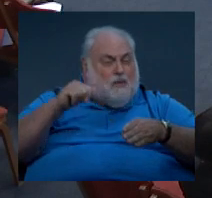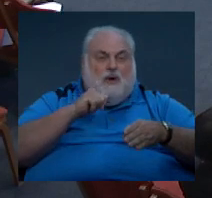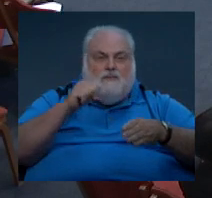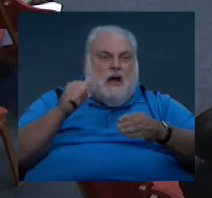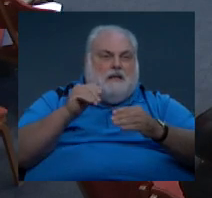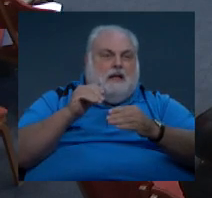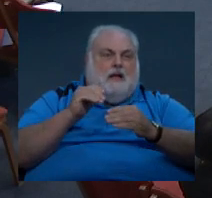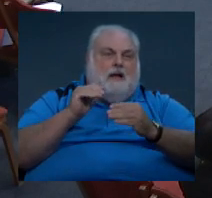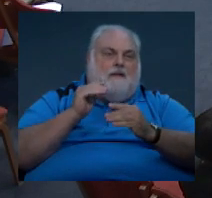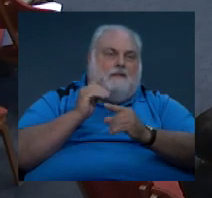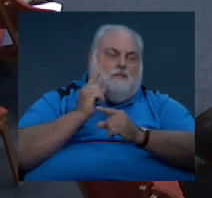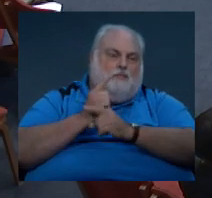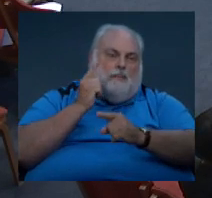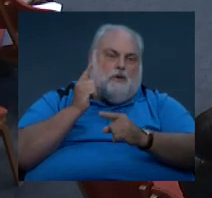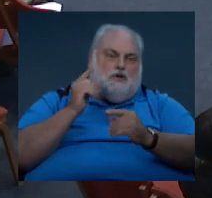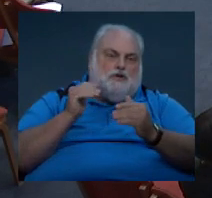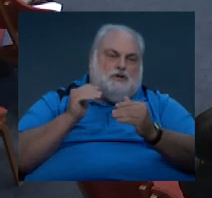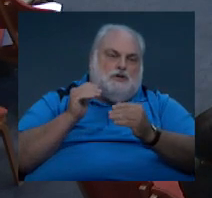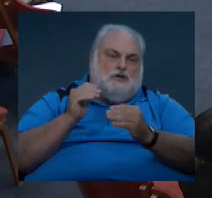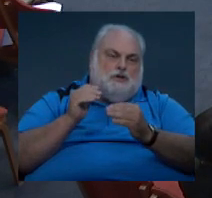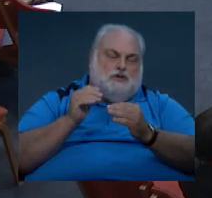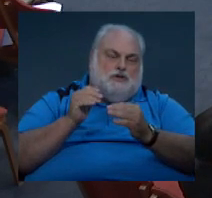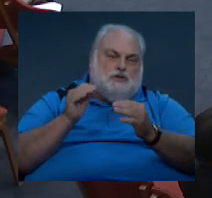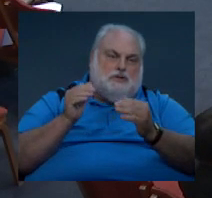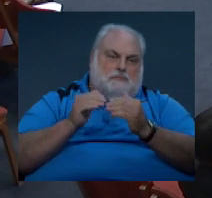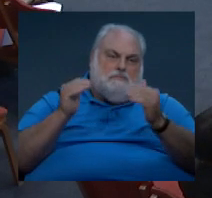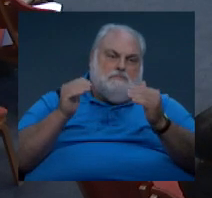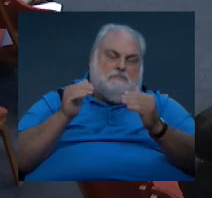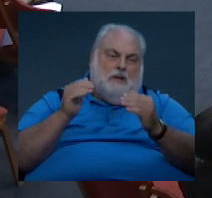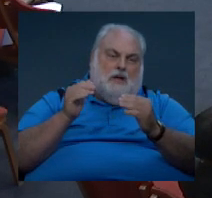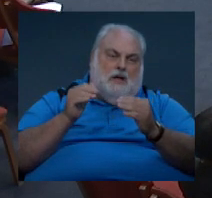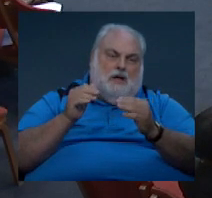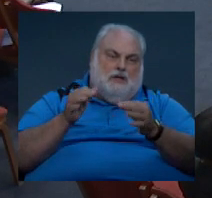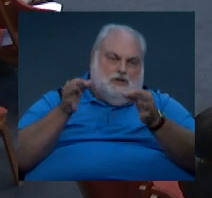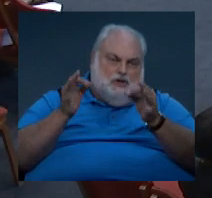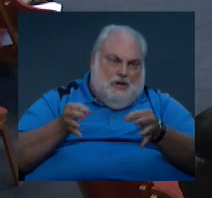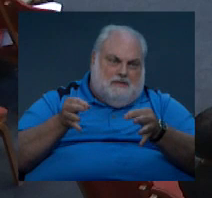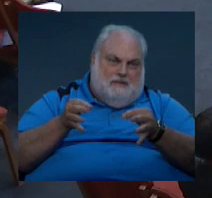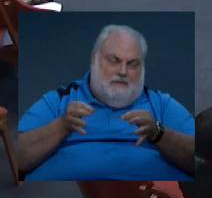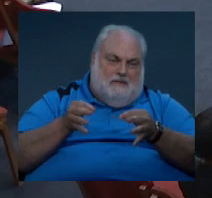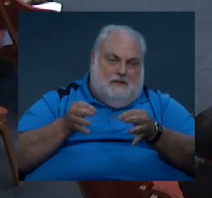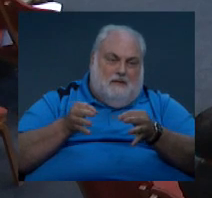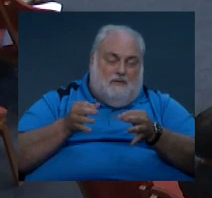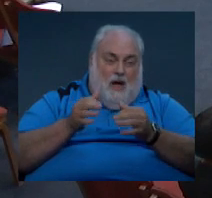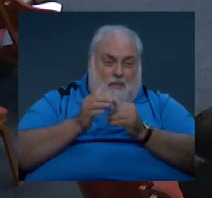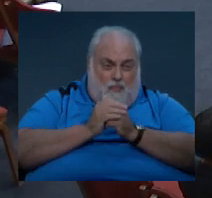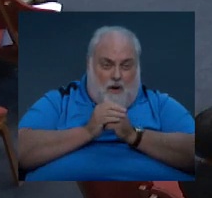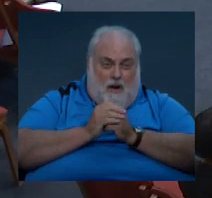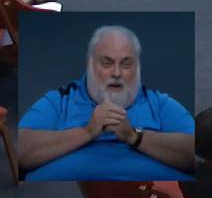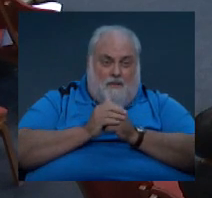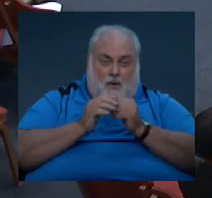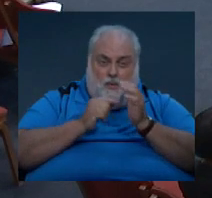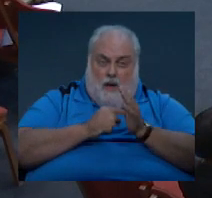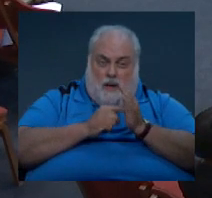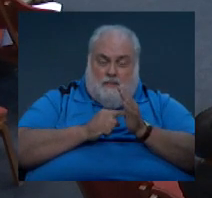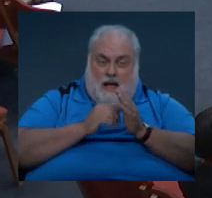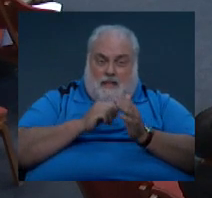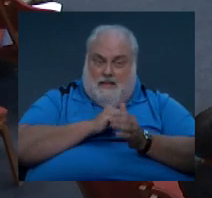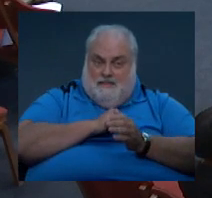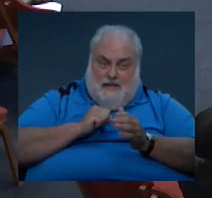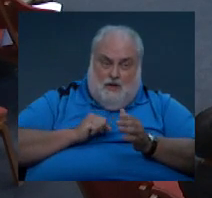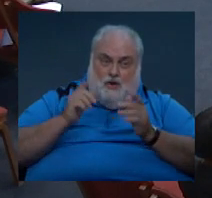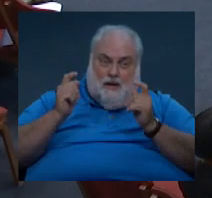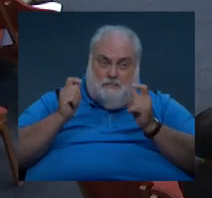justice. And so I prayed over the joint house of the reps and senators, and